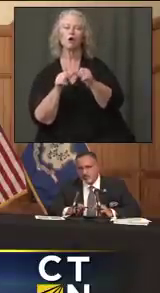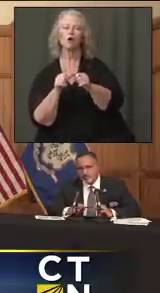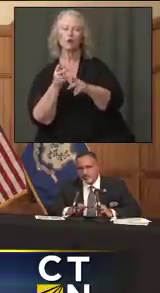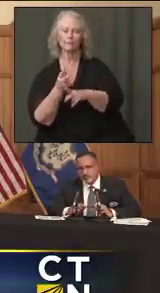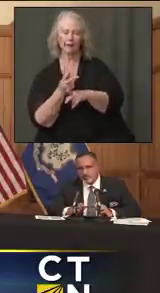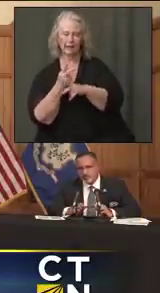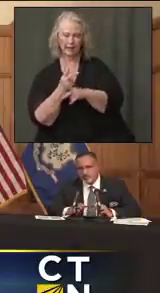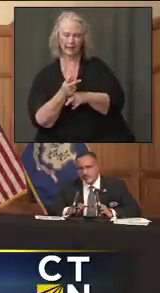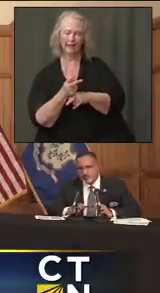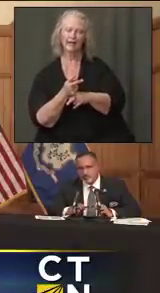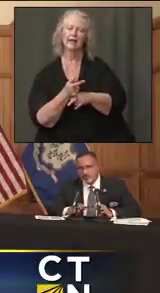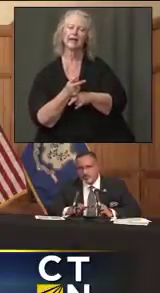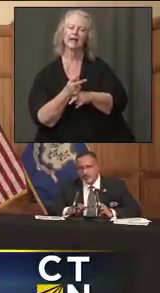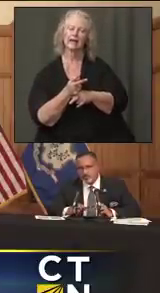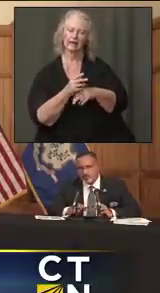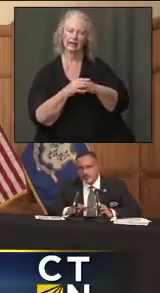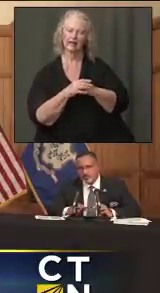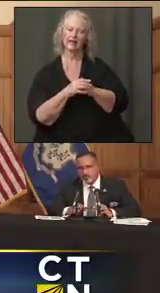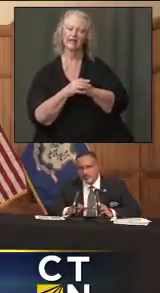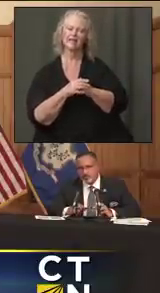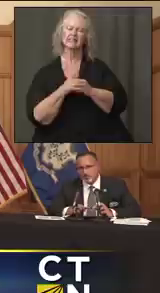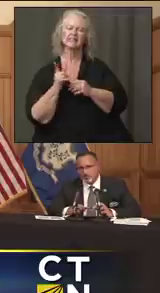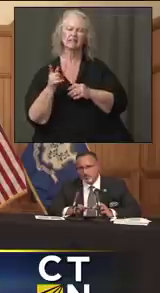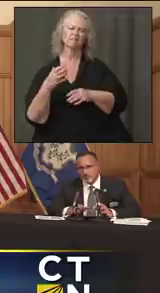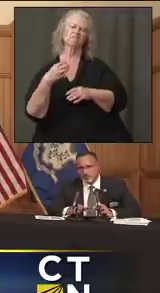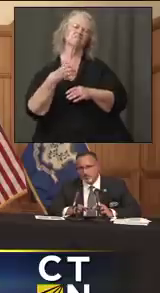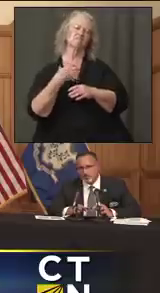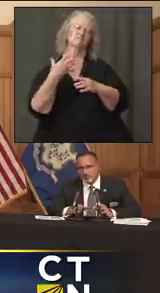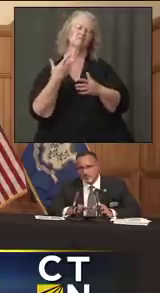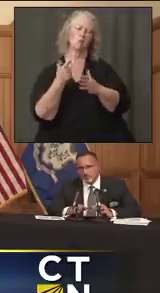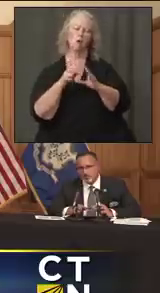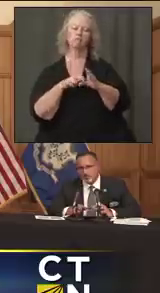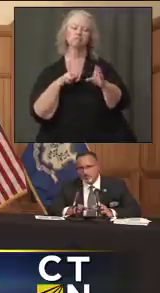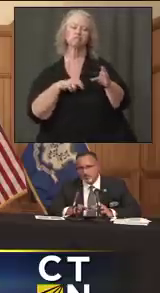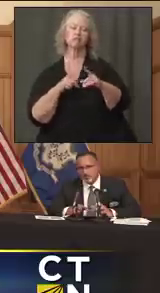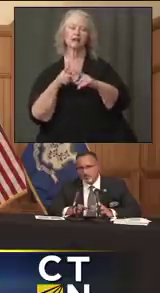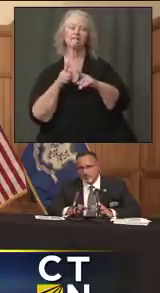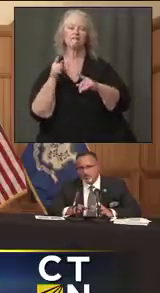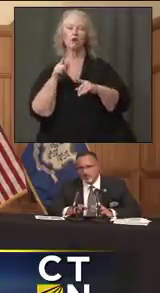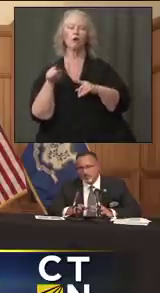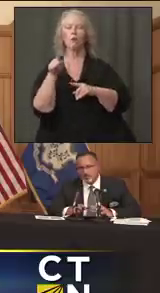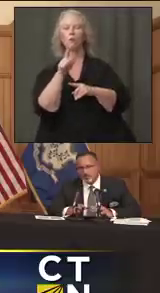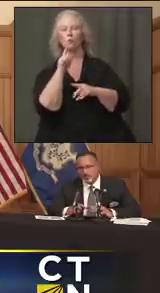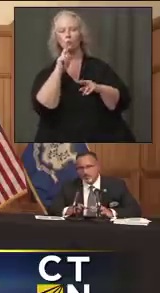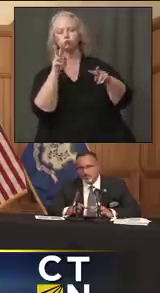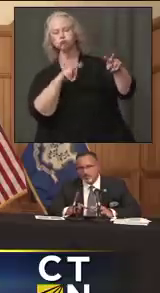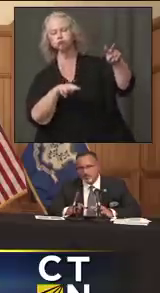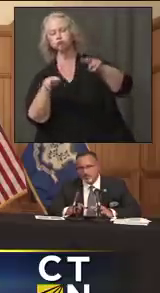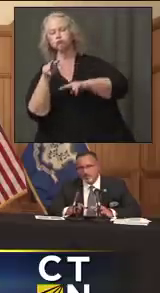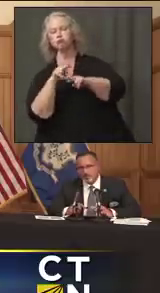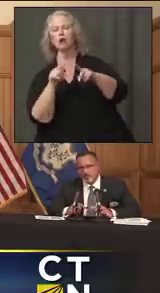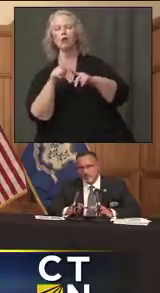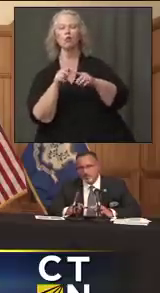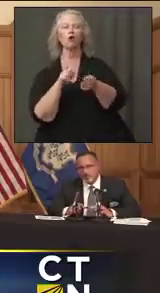Barbara Cass at DPH on the basis that she has failed to properly oversee nursing homes and safety protocols during the